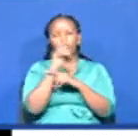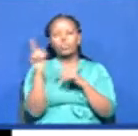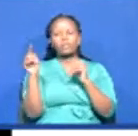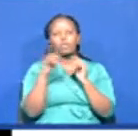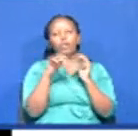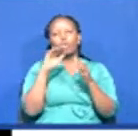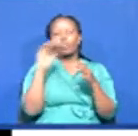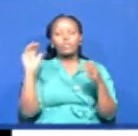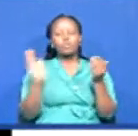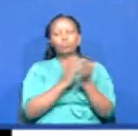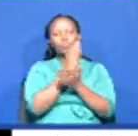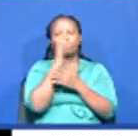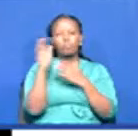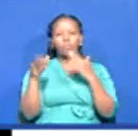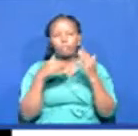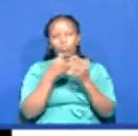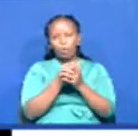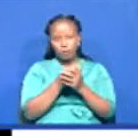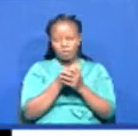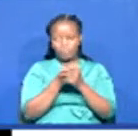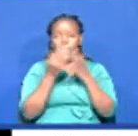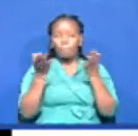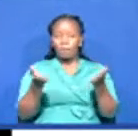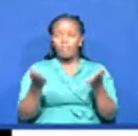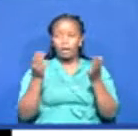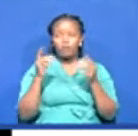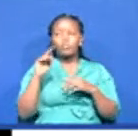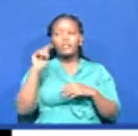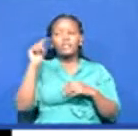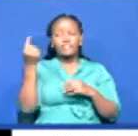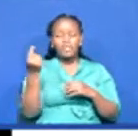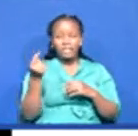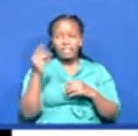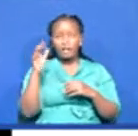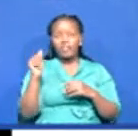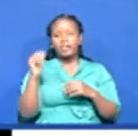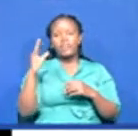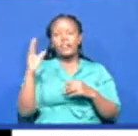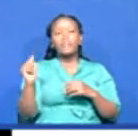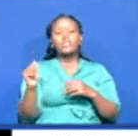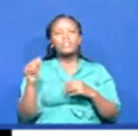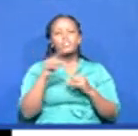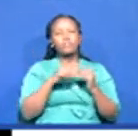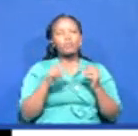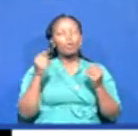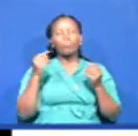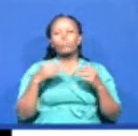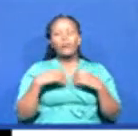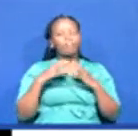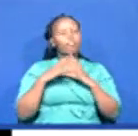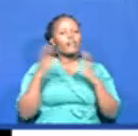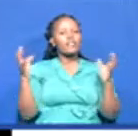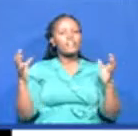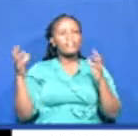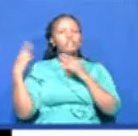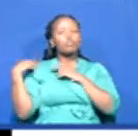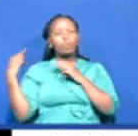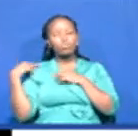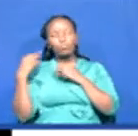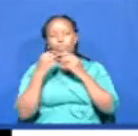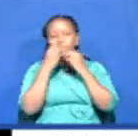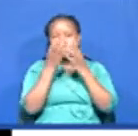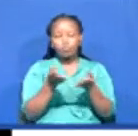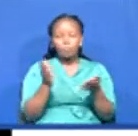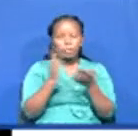another. So as you can see, in Kenya, ACA, we do play quite an important role in information sharing,